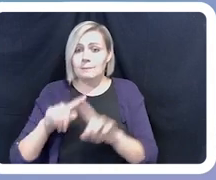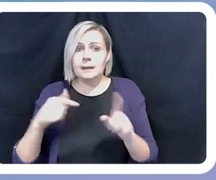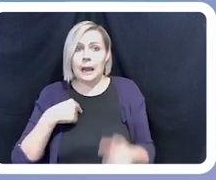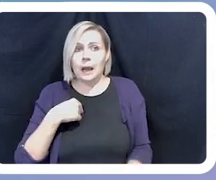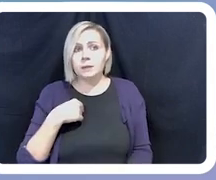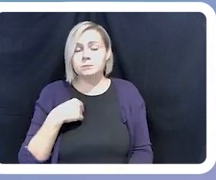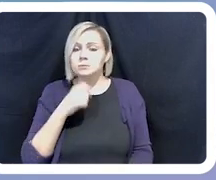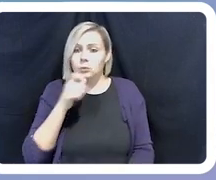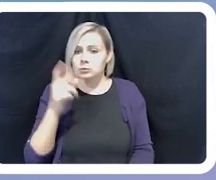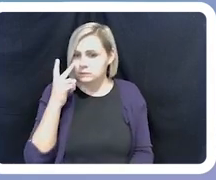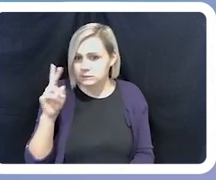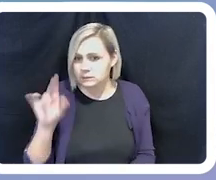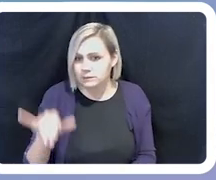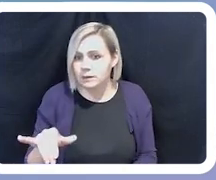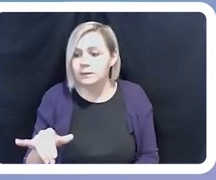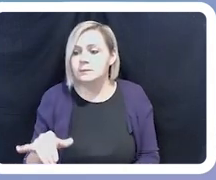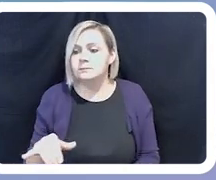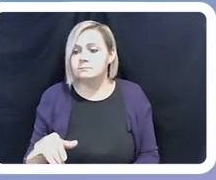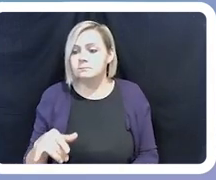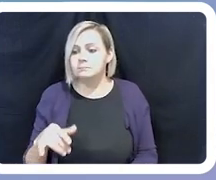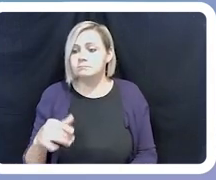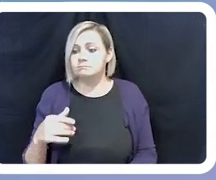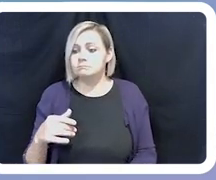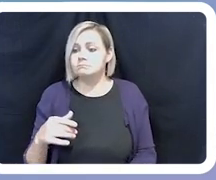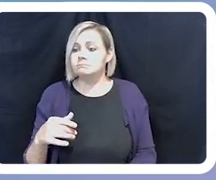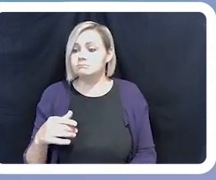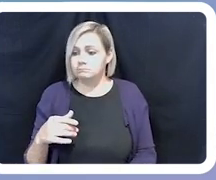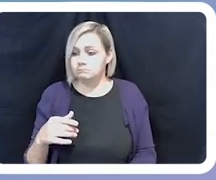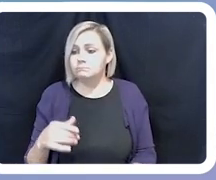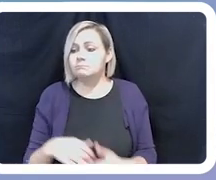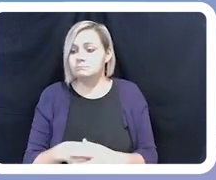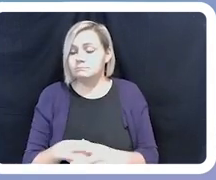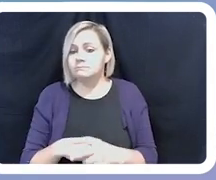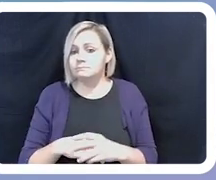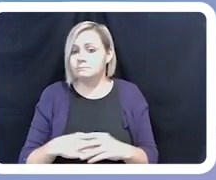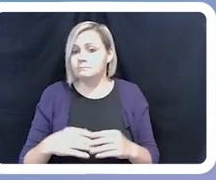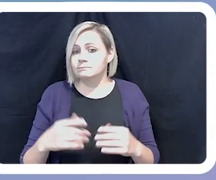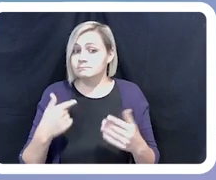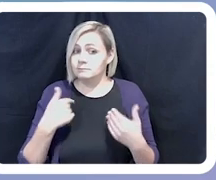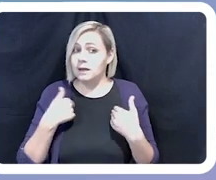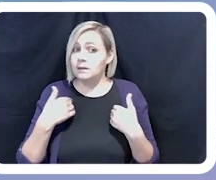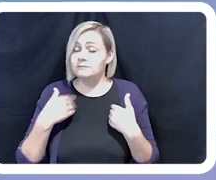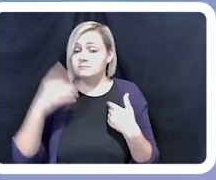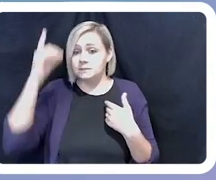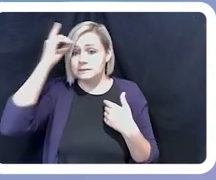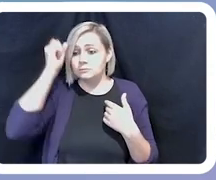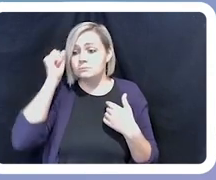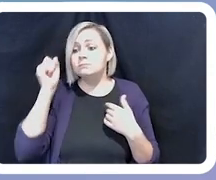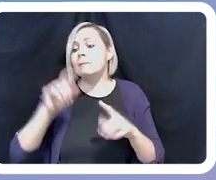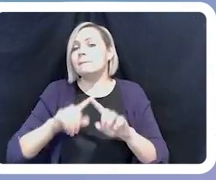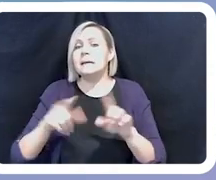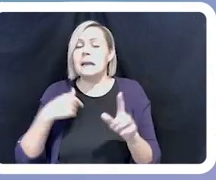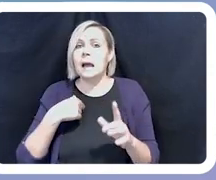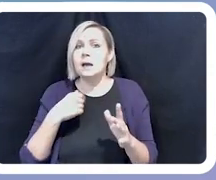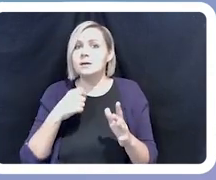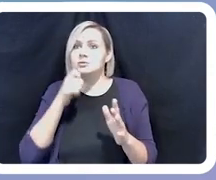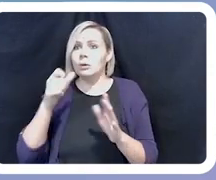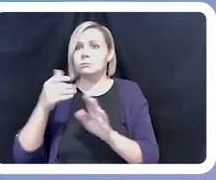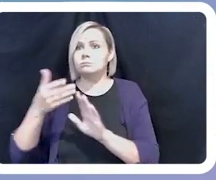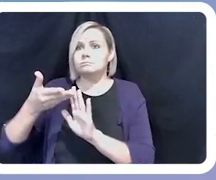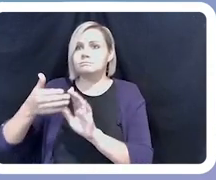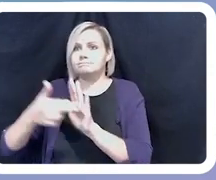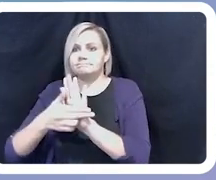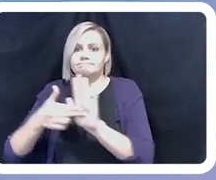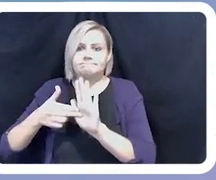But I don't see that. This my disability, actually, because I do have Down syndrome, but I don't